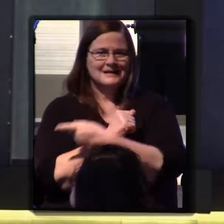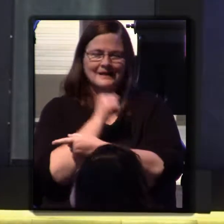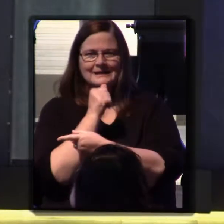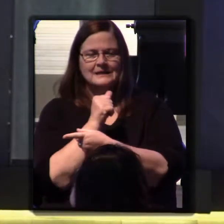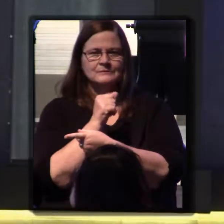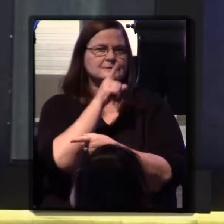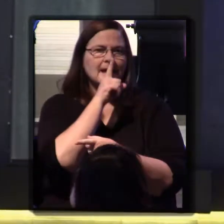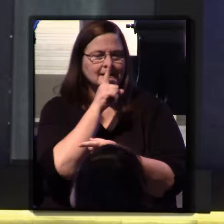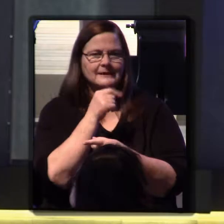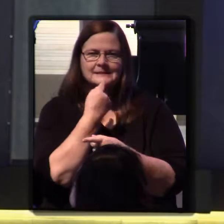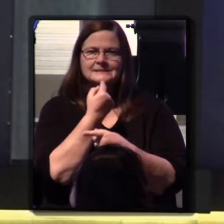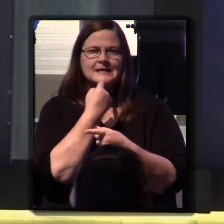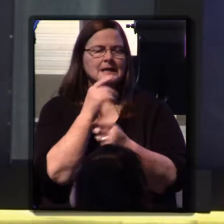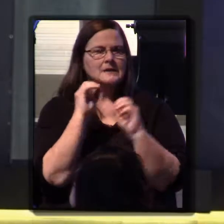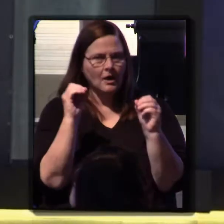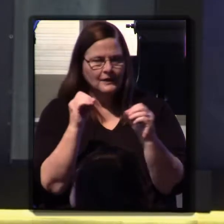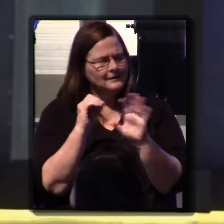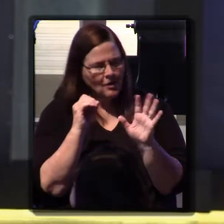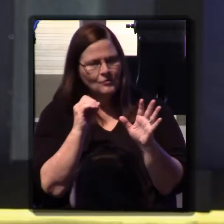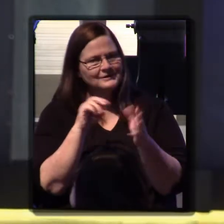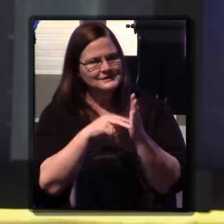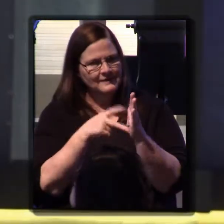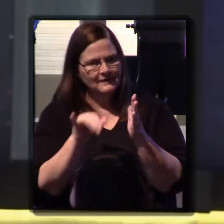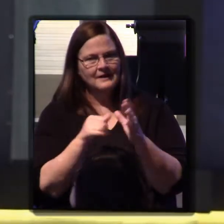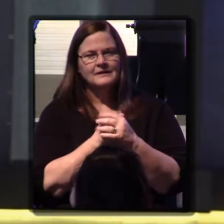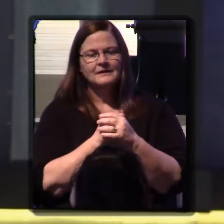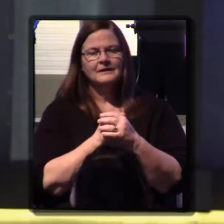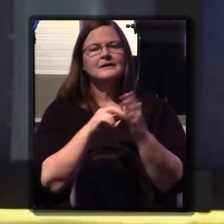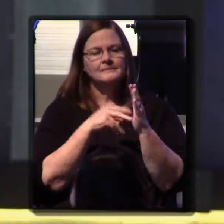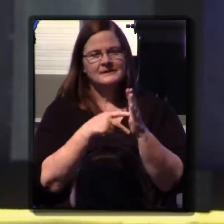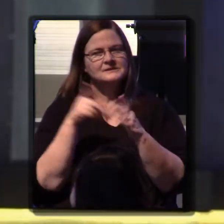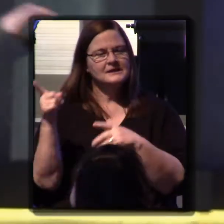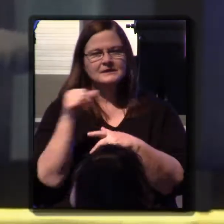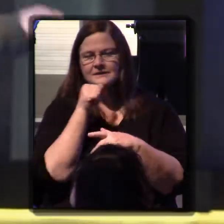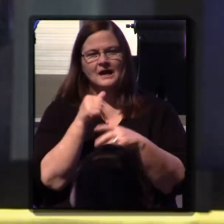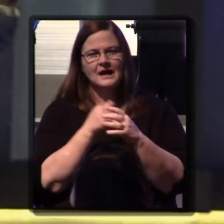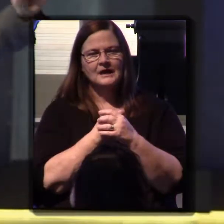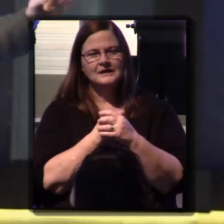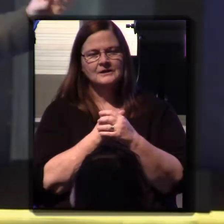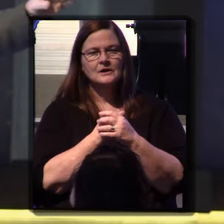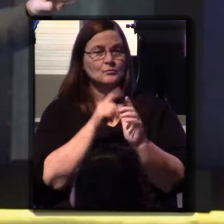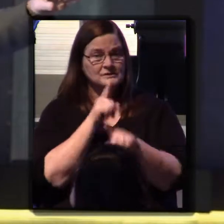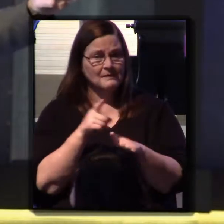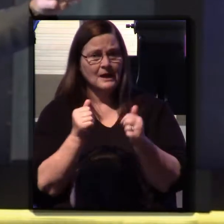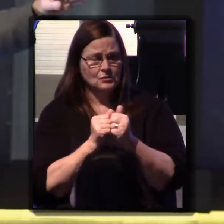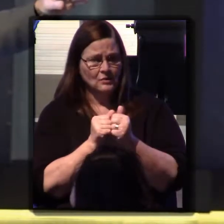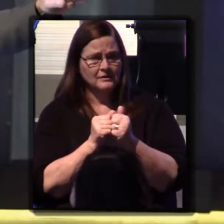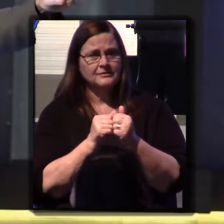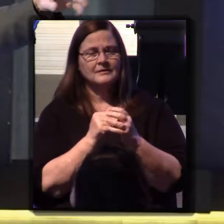in Isaiah. That it's not that he was completely silent, that he said nothing to no one at all during that